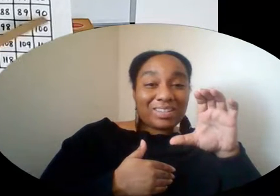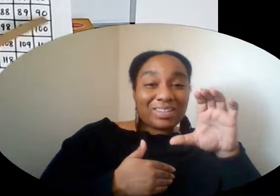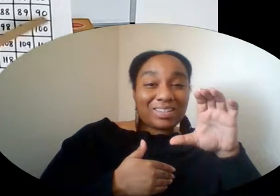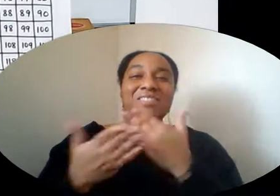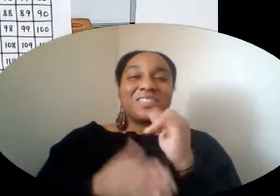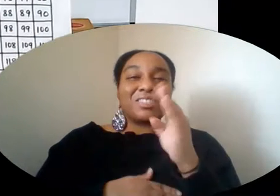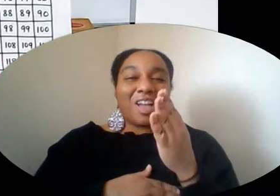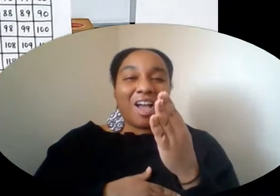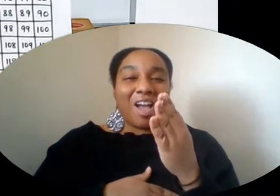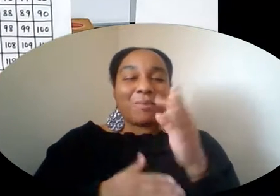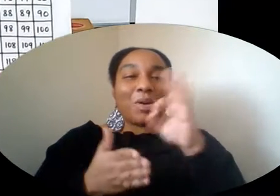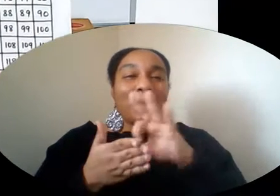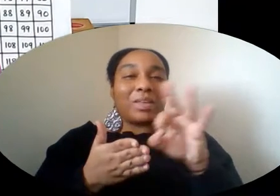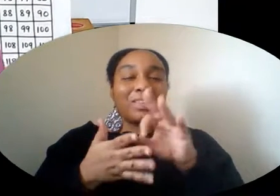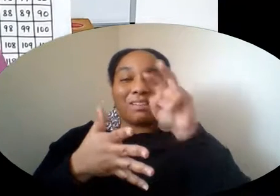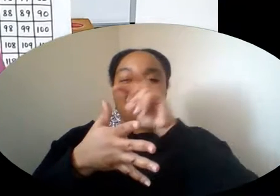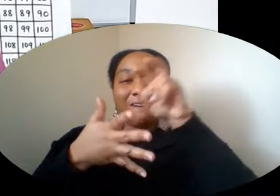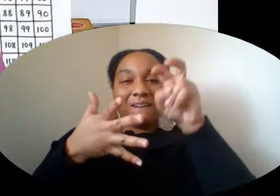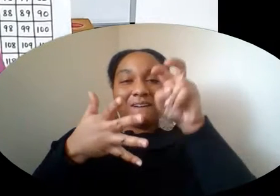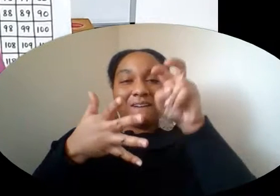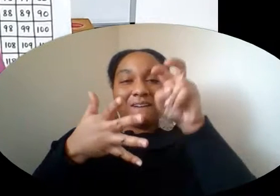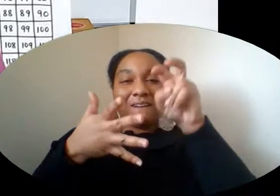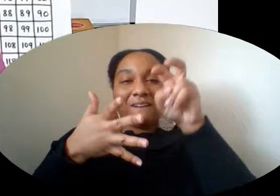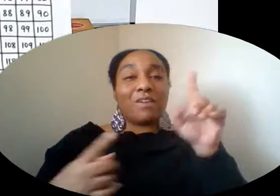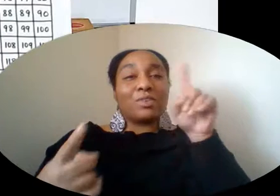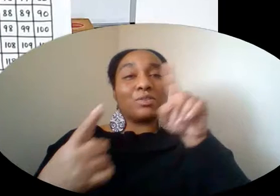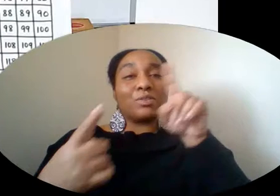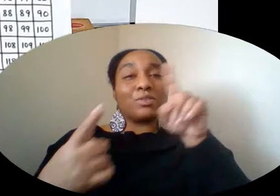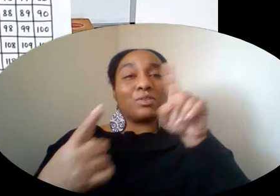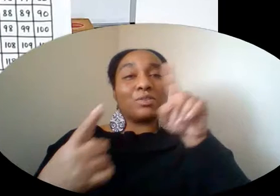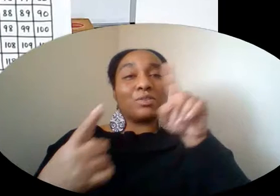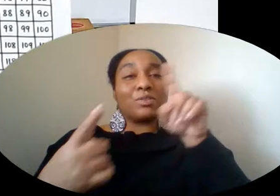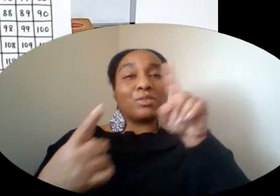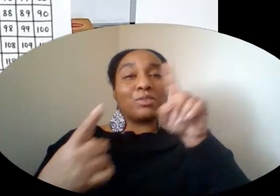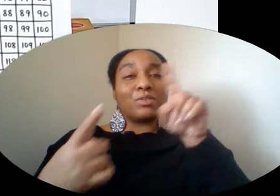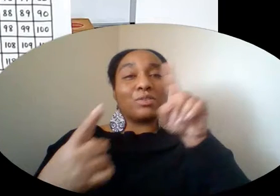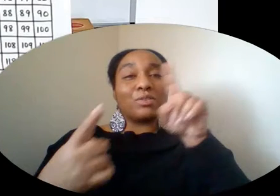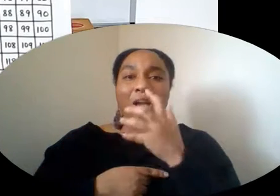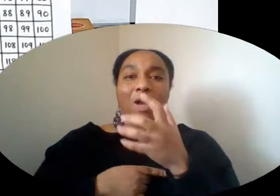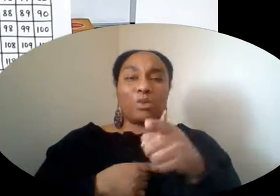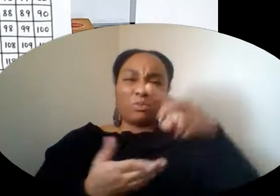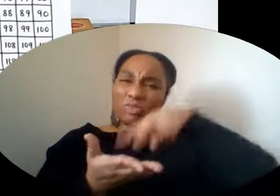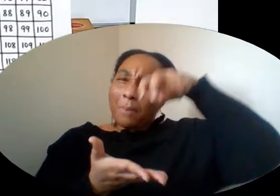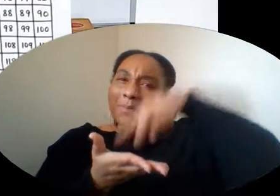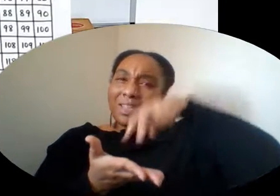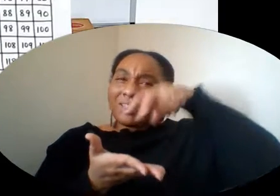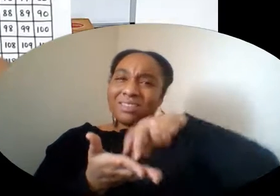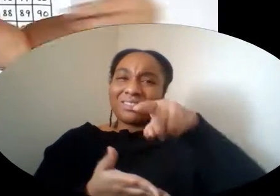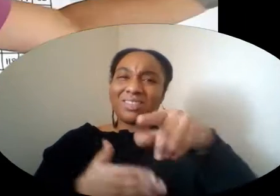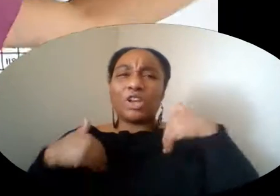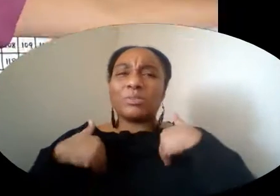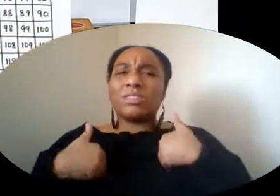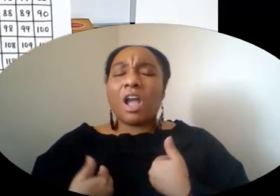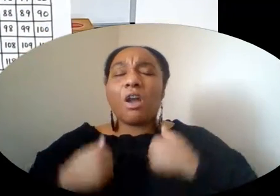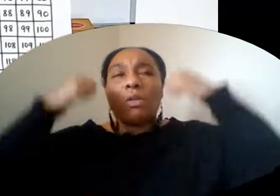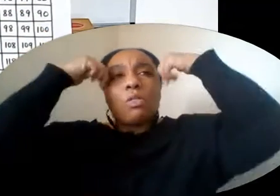Good job, guys. We counted by 5 to 100. Oh, man. I wonder if you were jumping. Are you tired and sweaty now